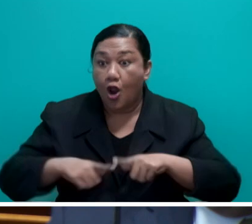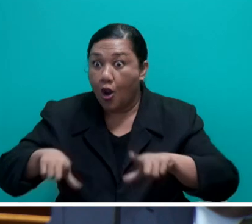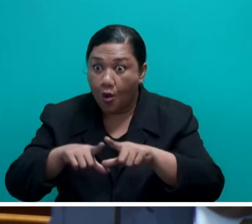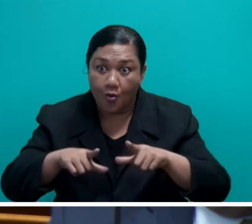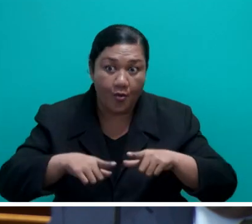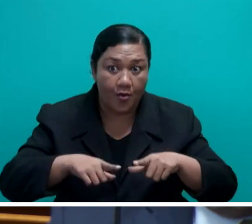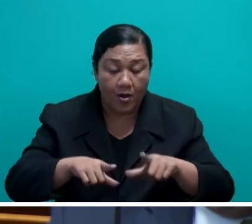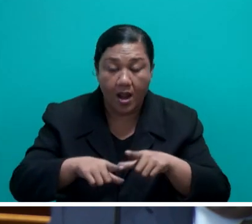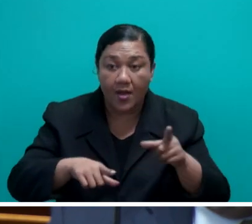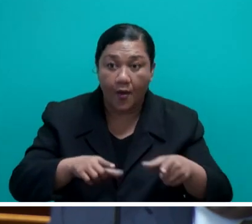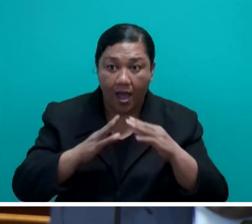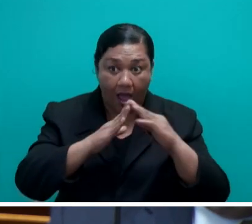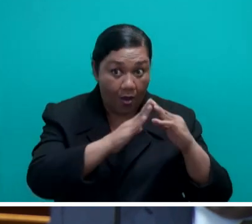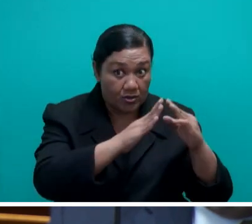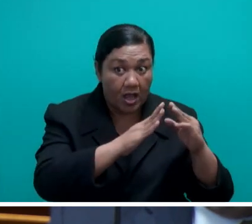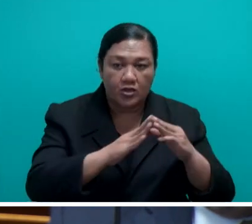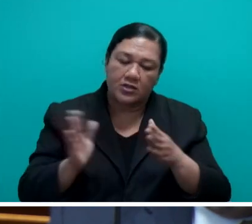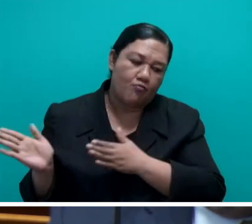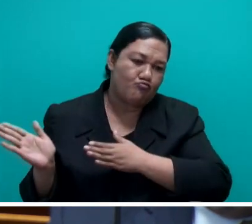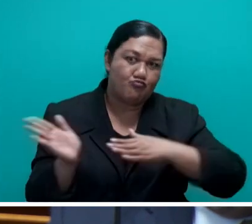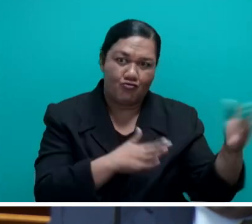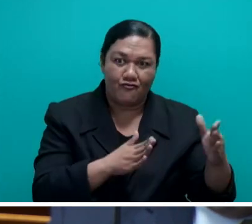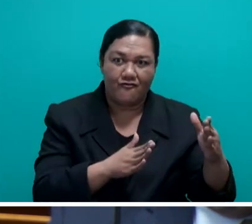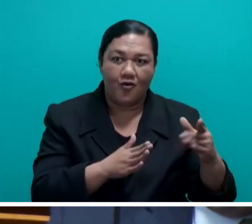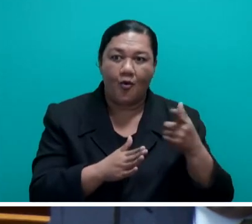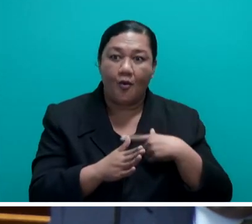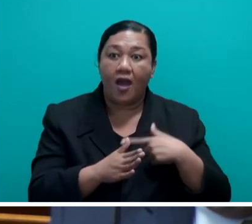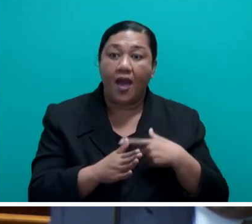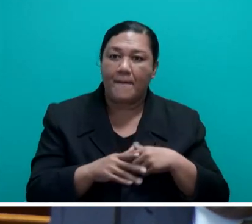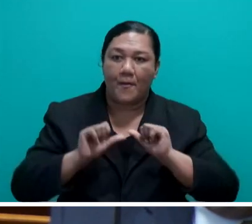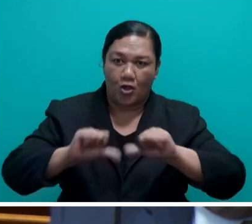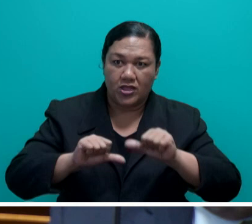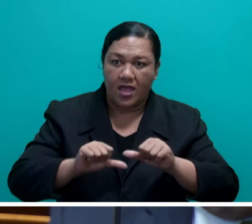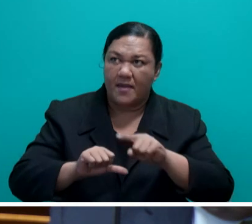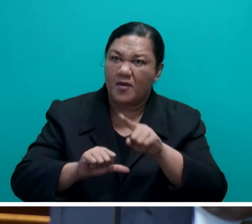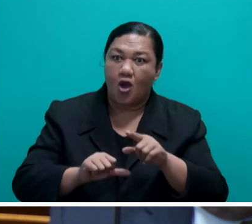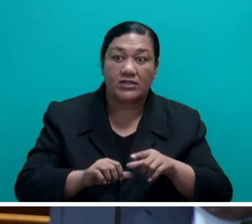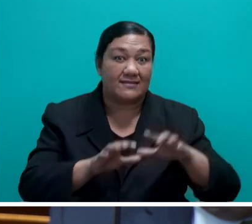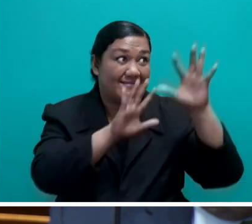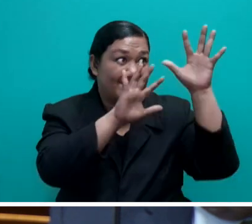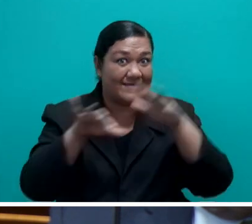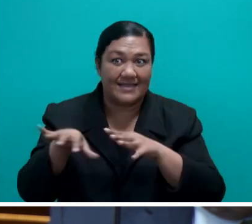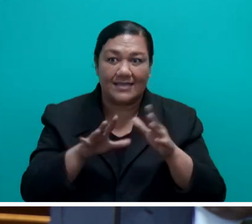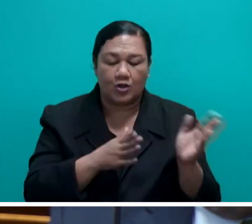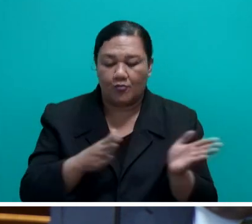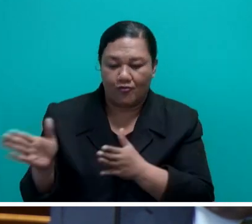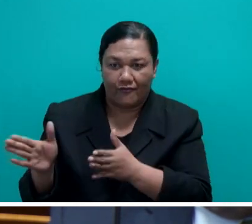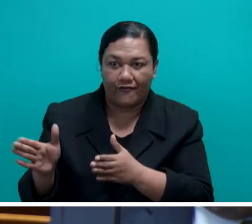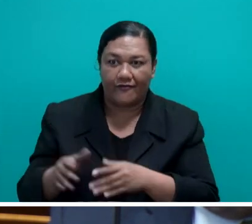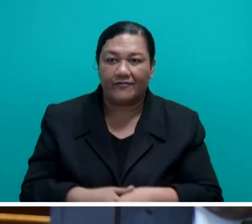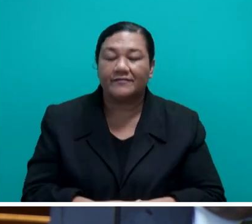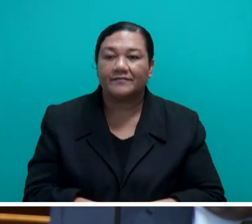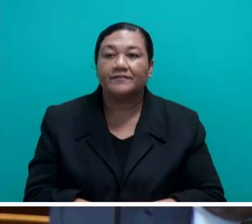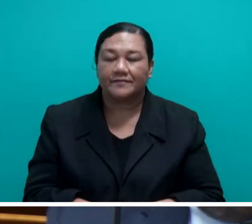risk zones would need to be relocated as a precautionary measure for the villagers and community safety.